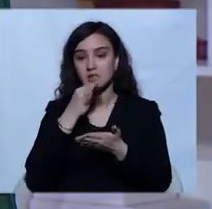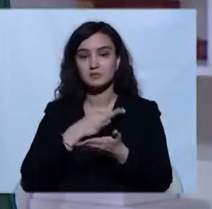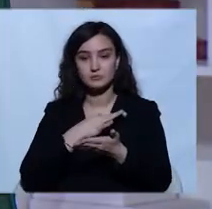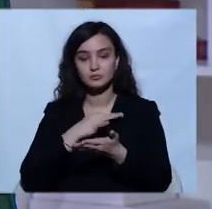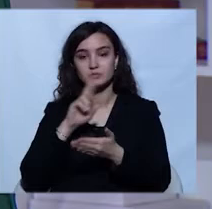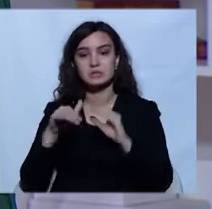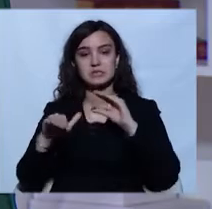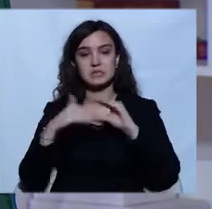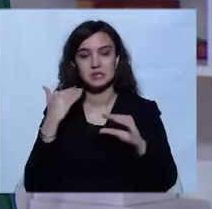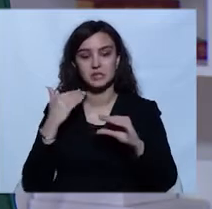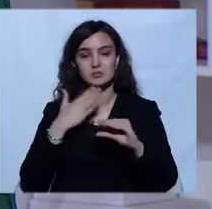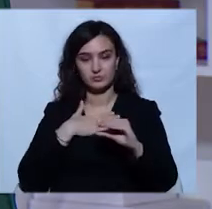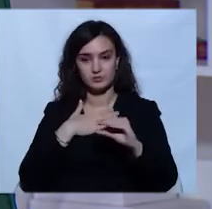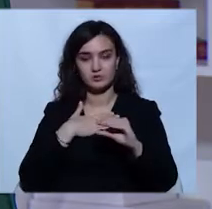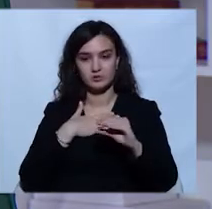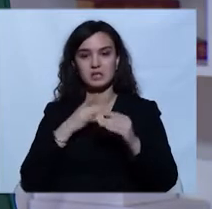and send them to